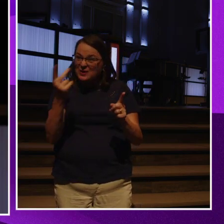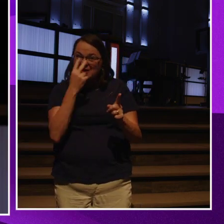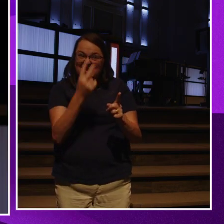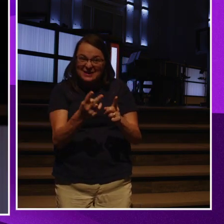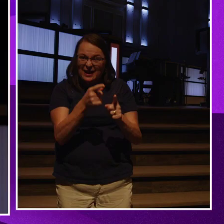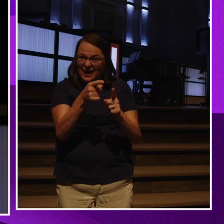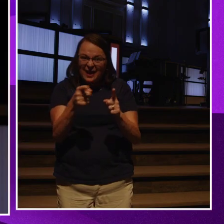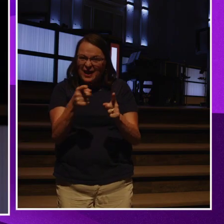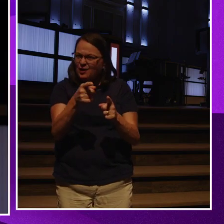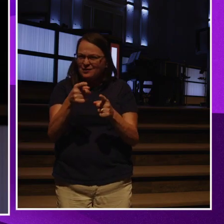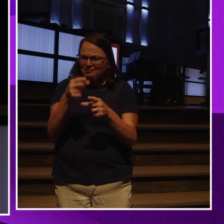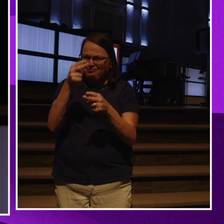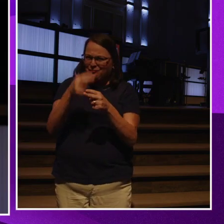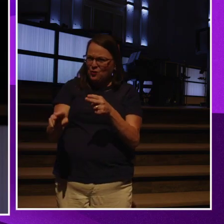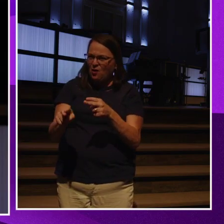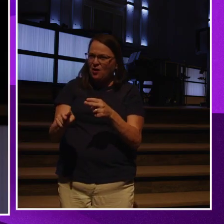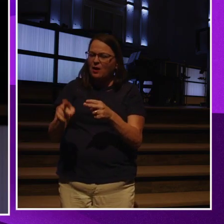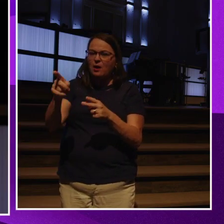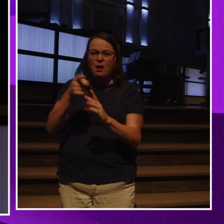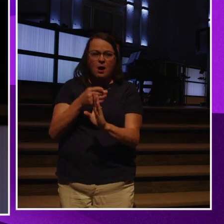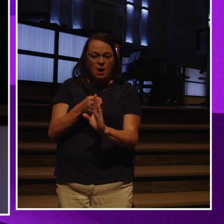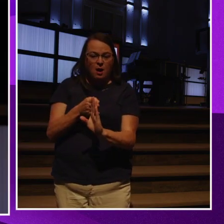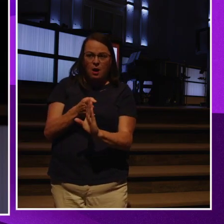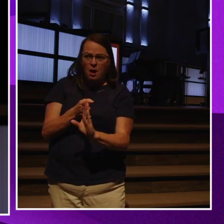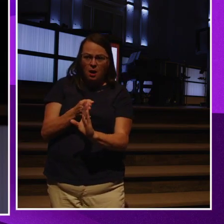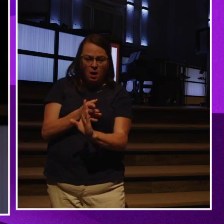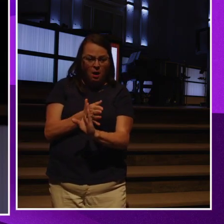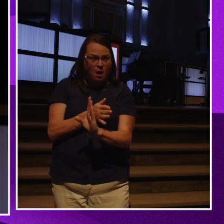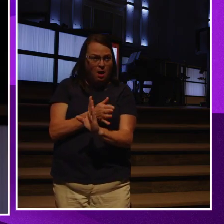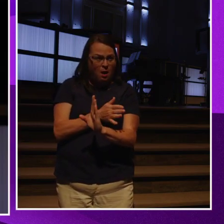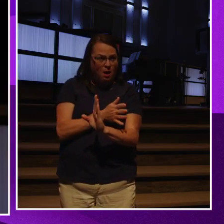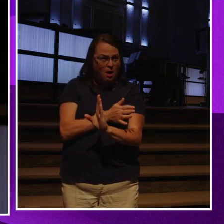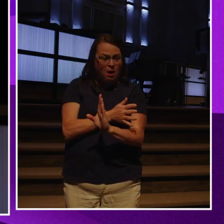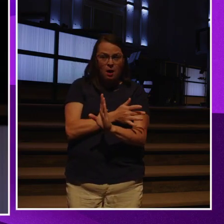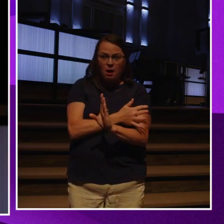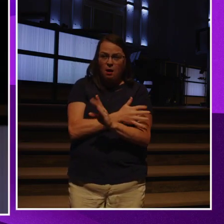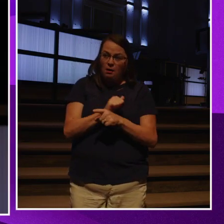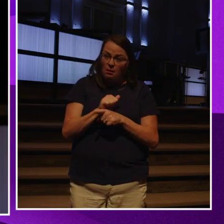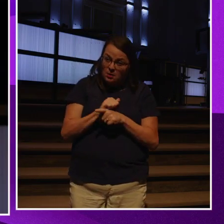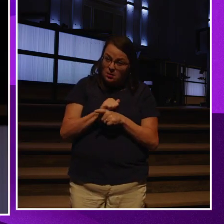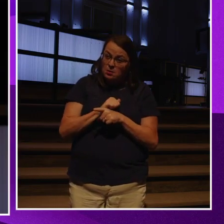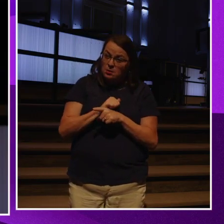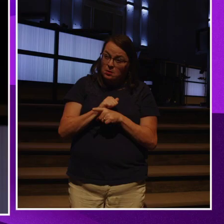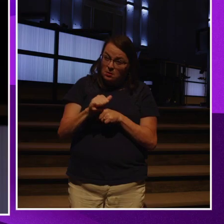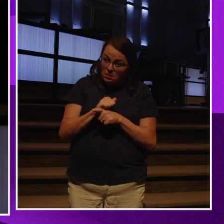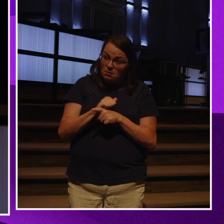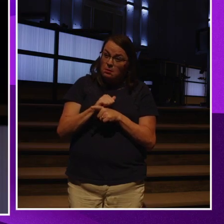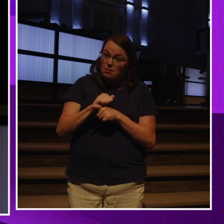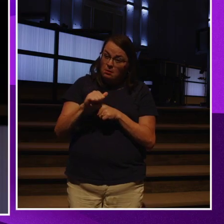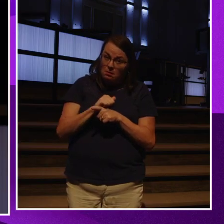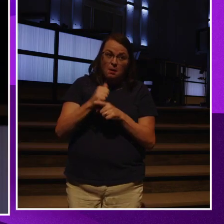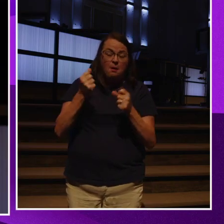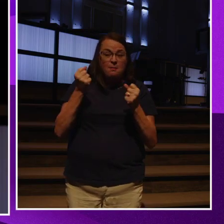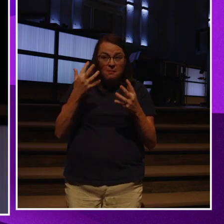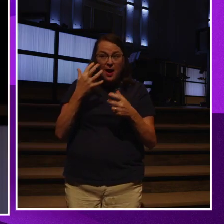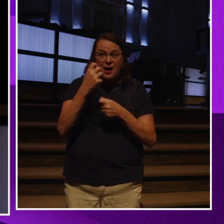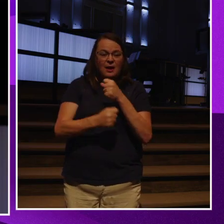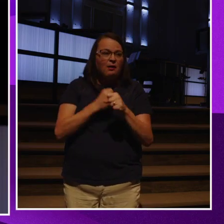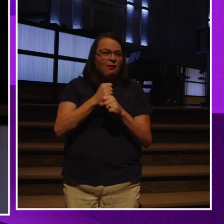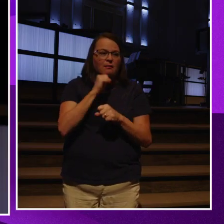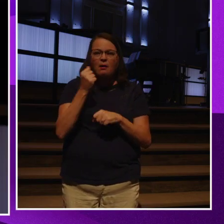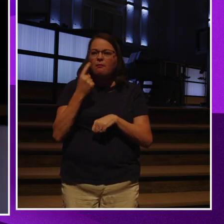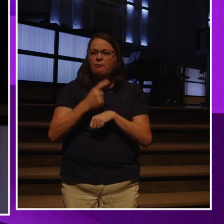didn't get there celebrating there after a few days of work. What you don't